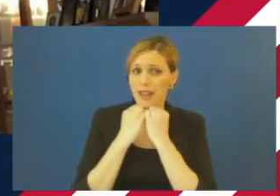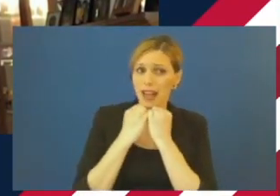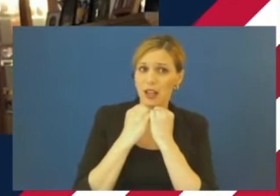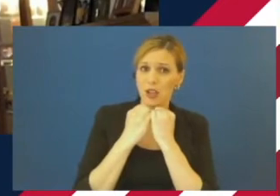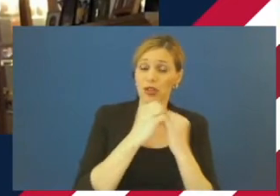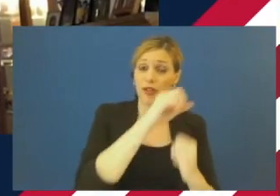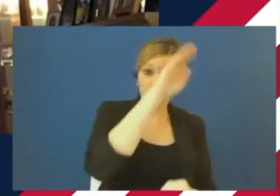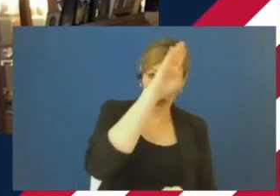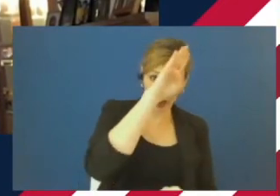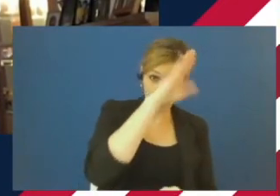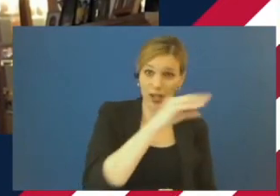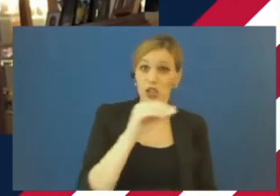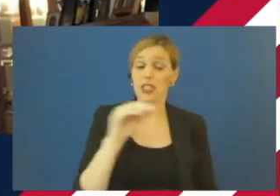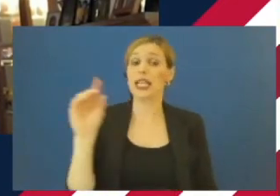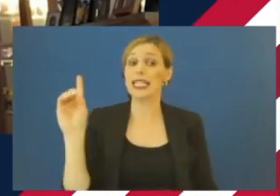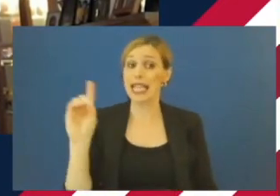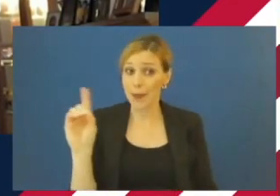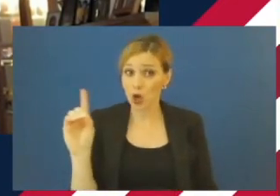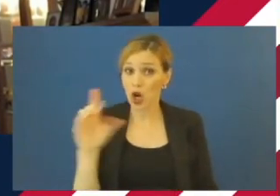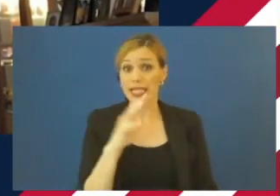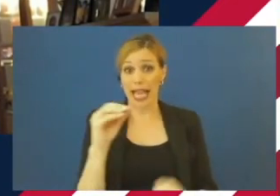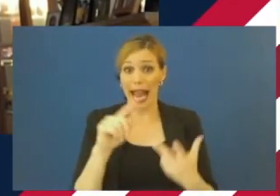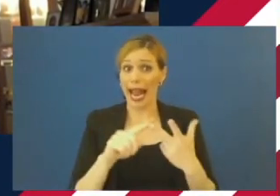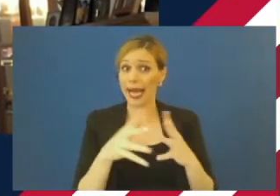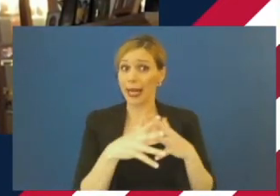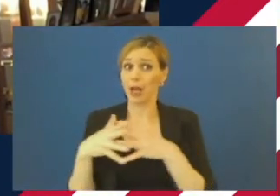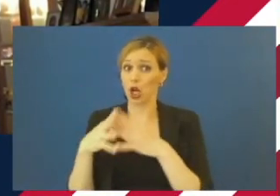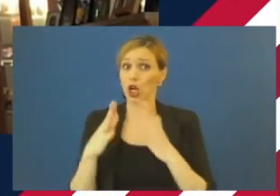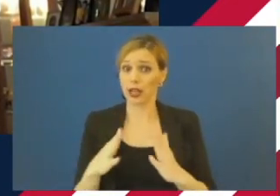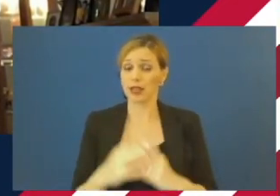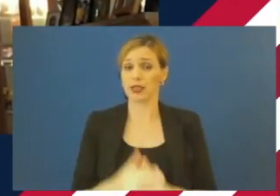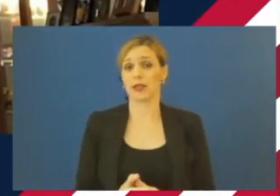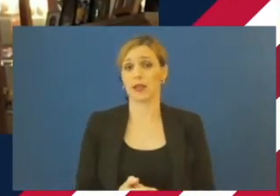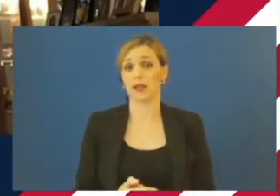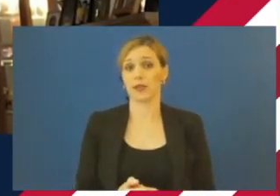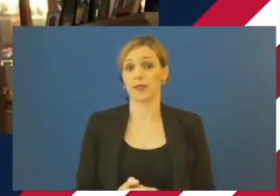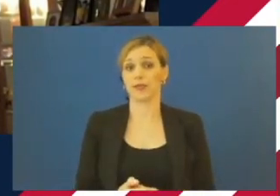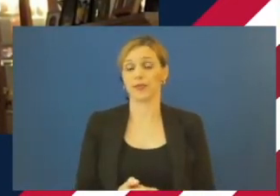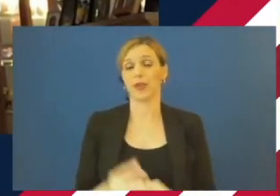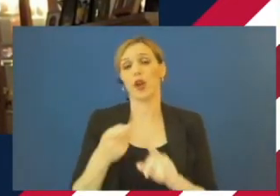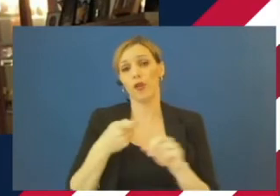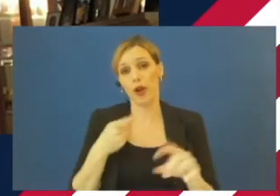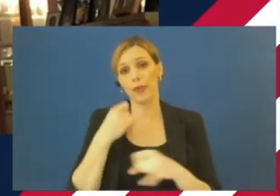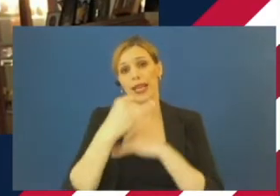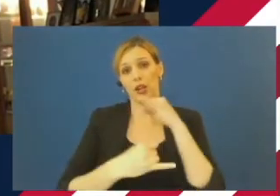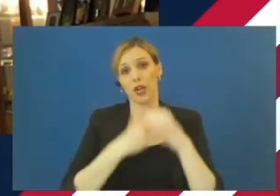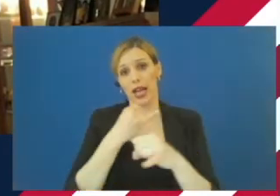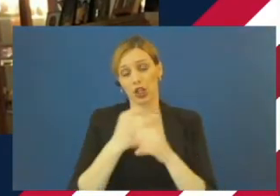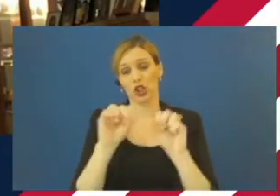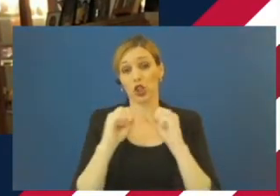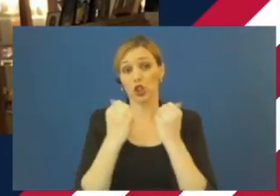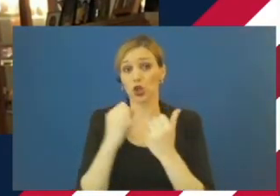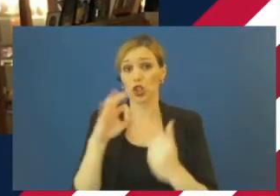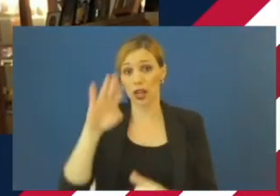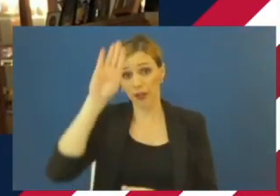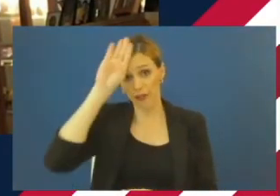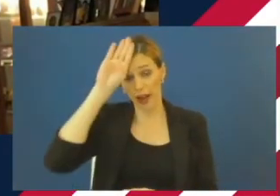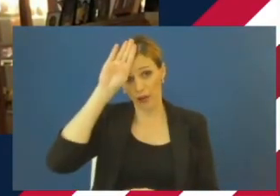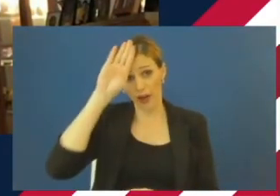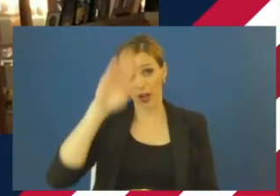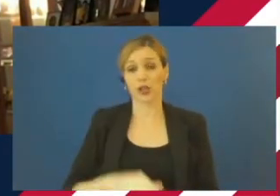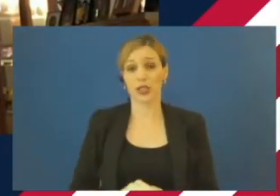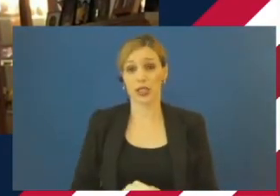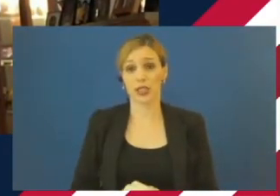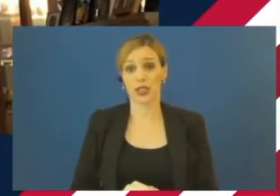as Americans. On behalf of the International Association of Firefighters and our nation's domestic